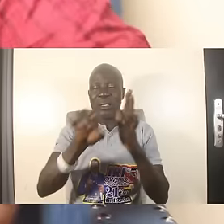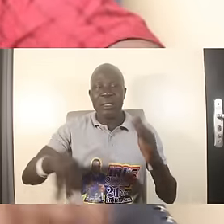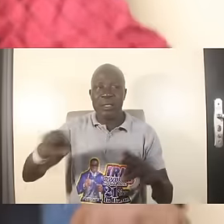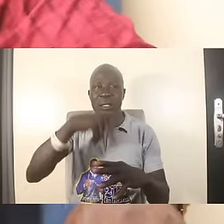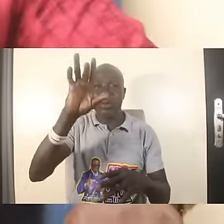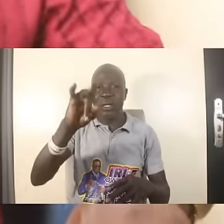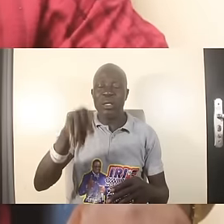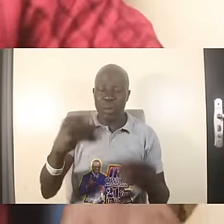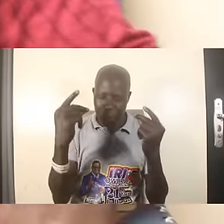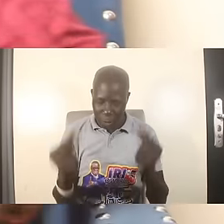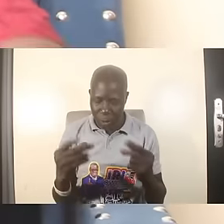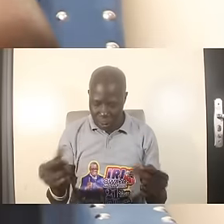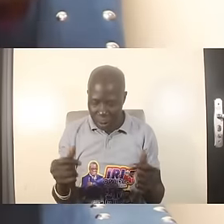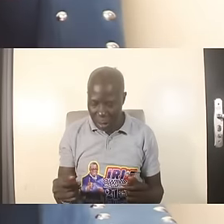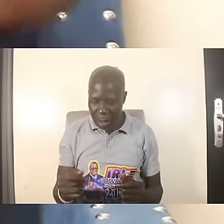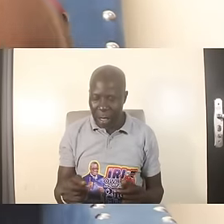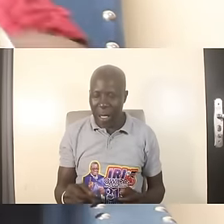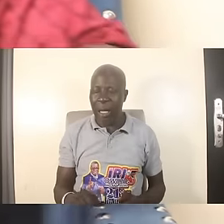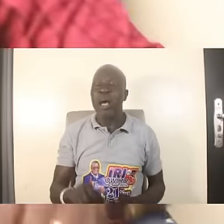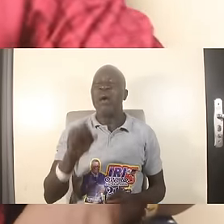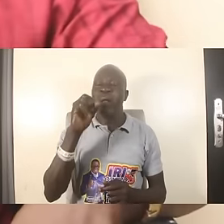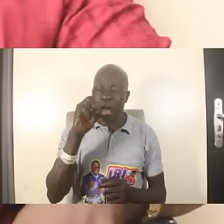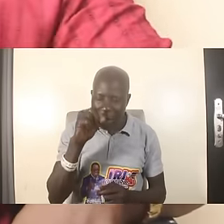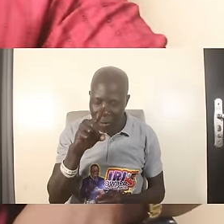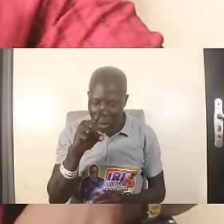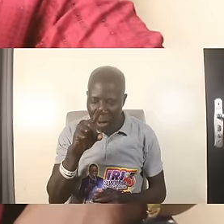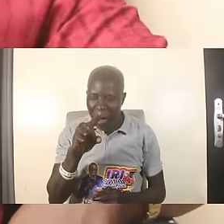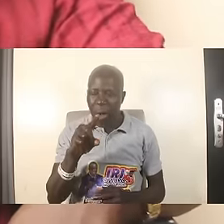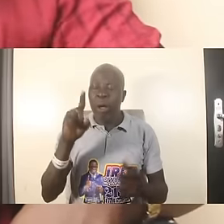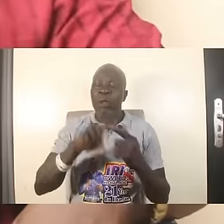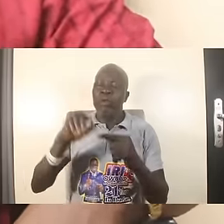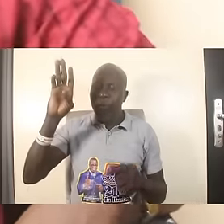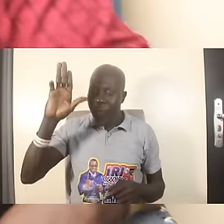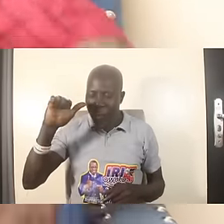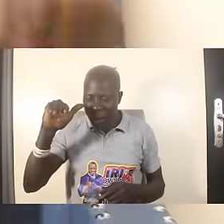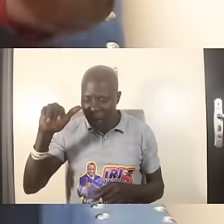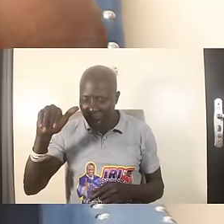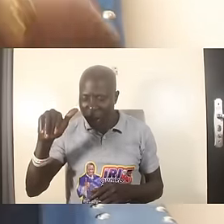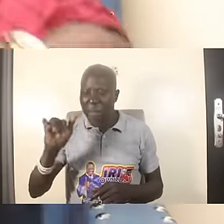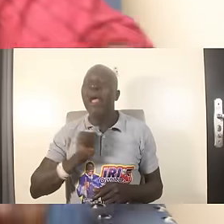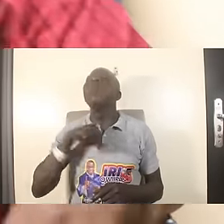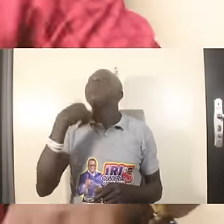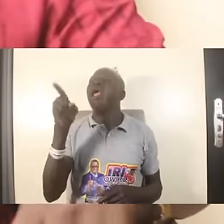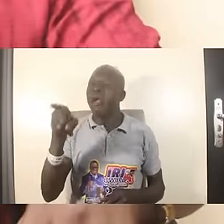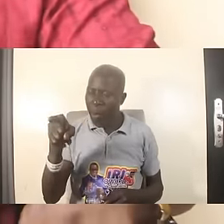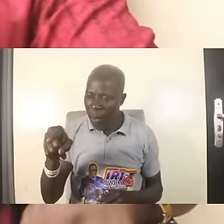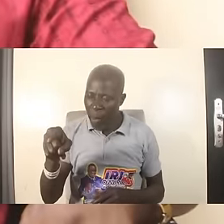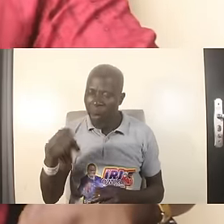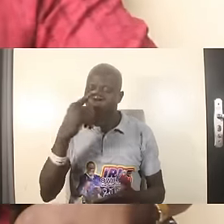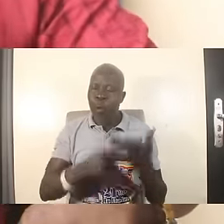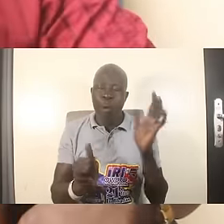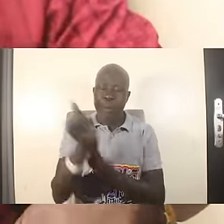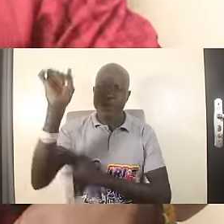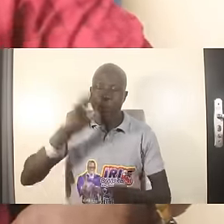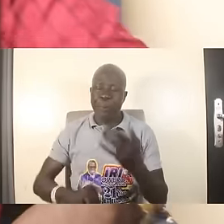Wa wa ros ka. You quickly. Ese ikokanla. Verse 11. Titi de kerinla. 14. Mo fe so fun o. I want to tell you.